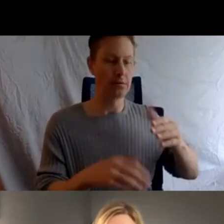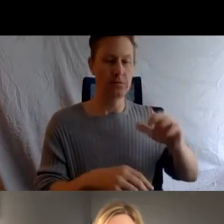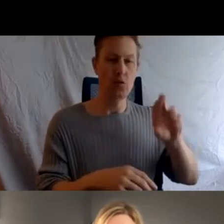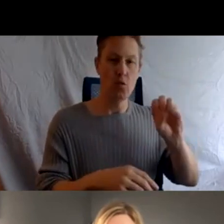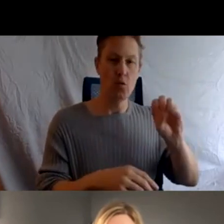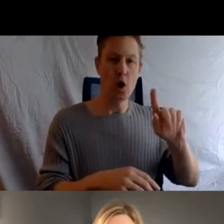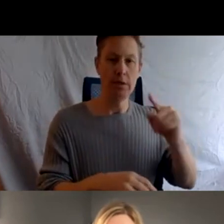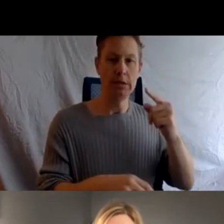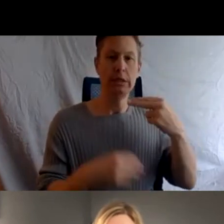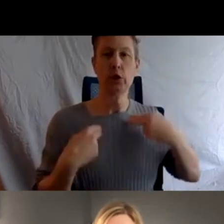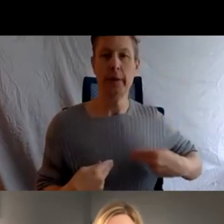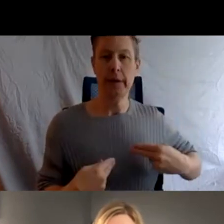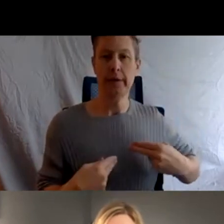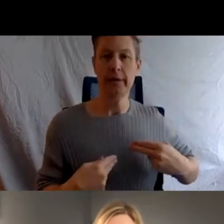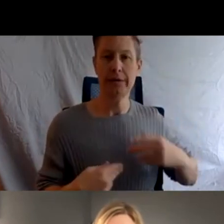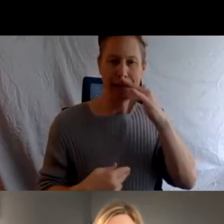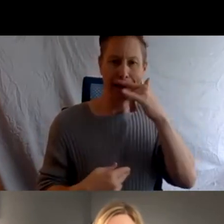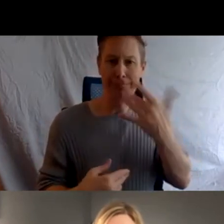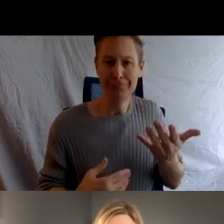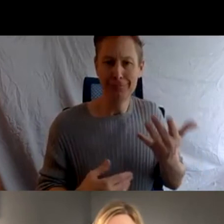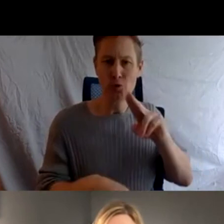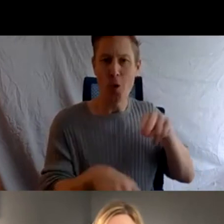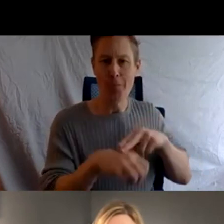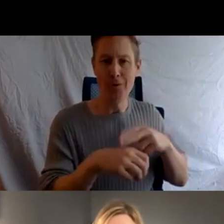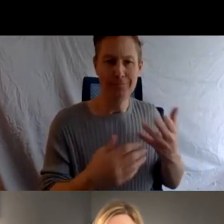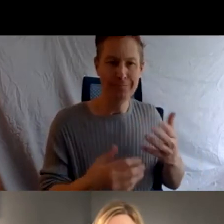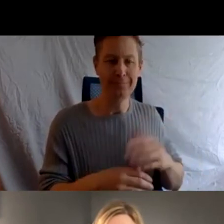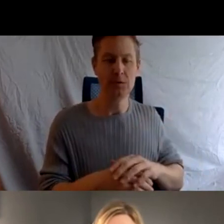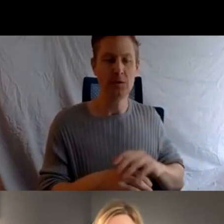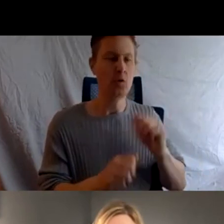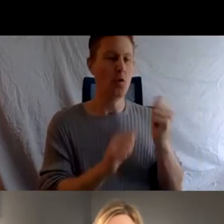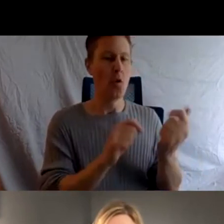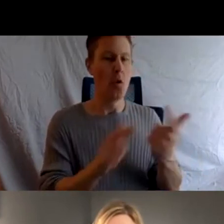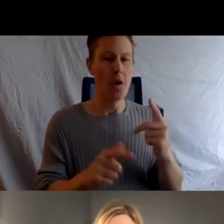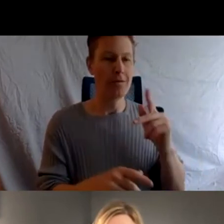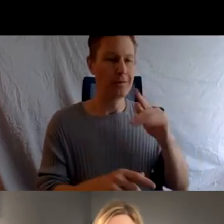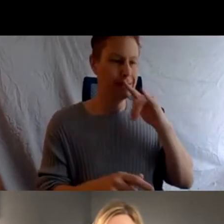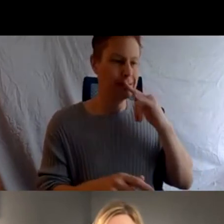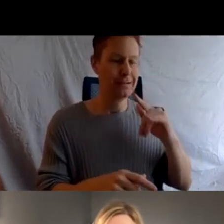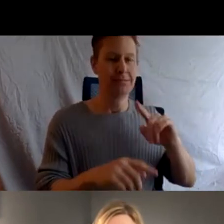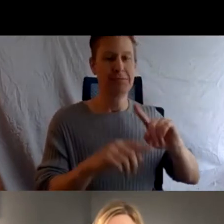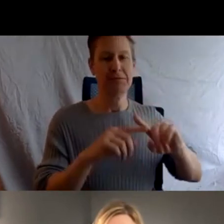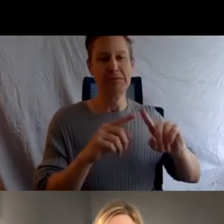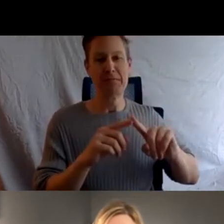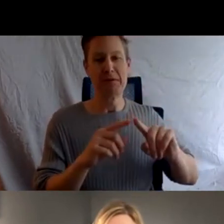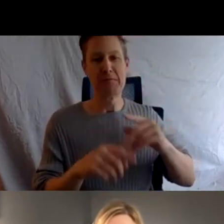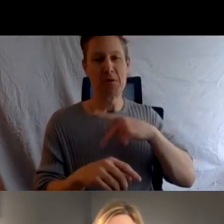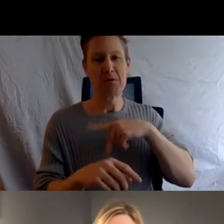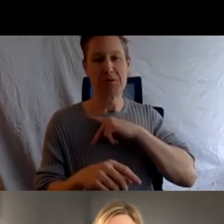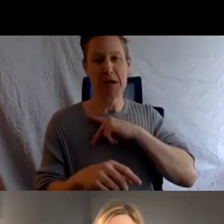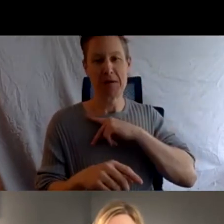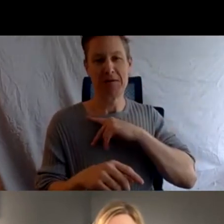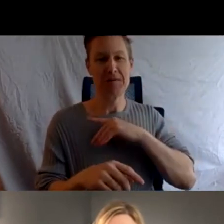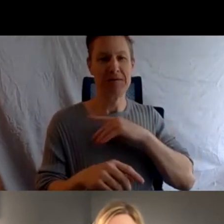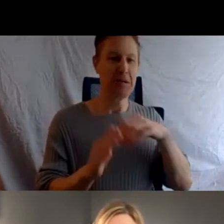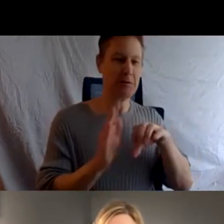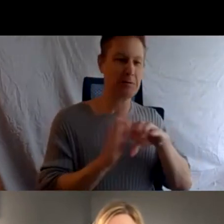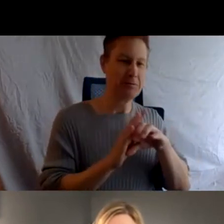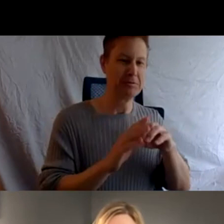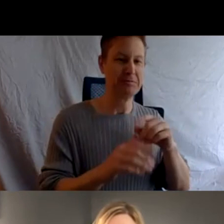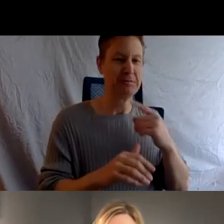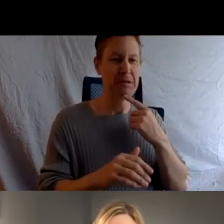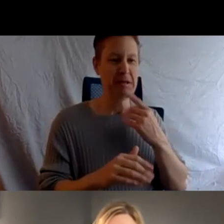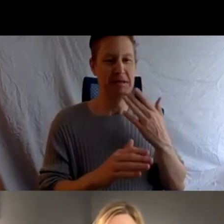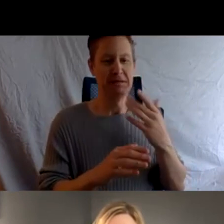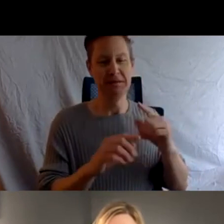just human, right? He's just, all the kids were like that. They have their little, goofs and saying something ridiculous and that